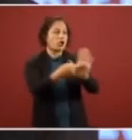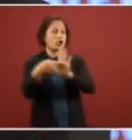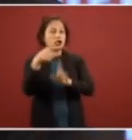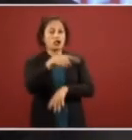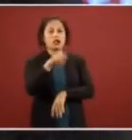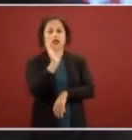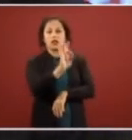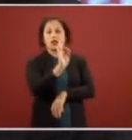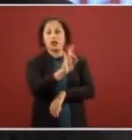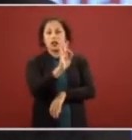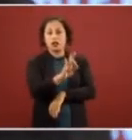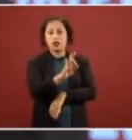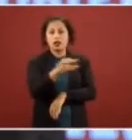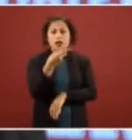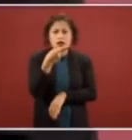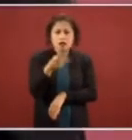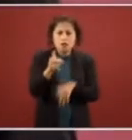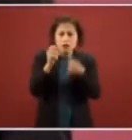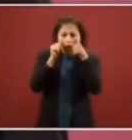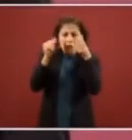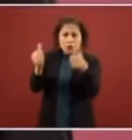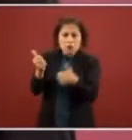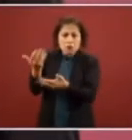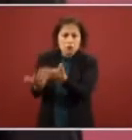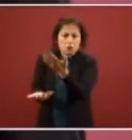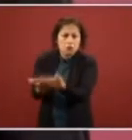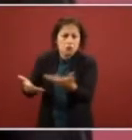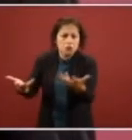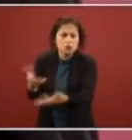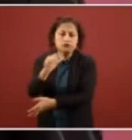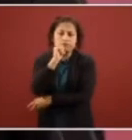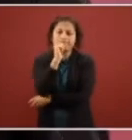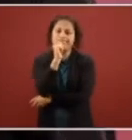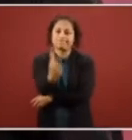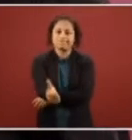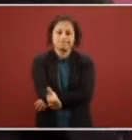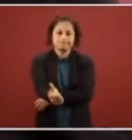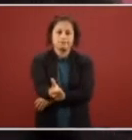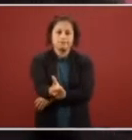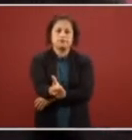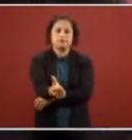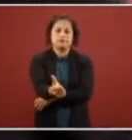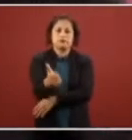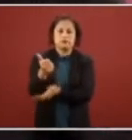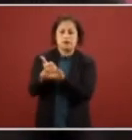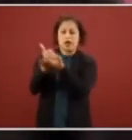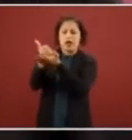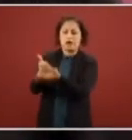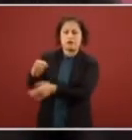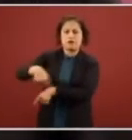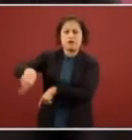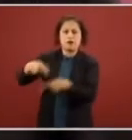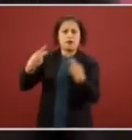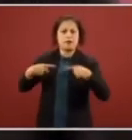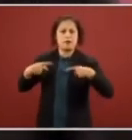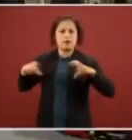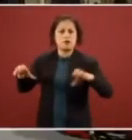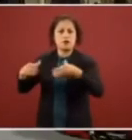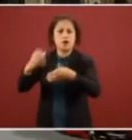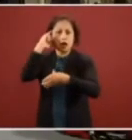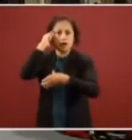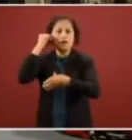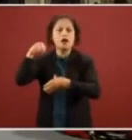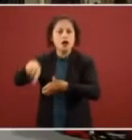Y no se hacía nada. But they did nothing. Por el indígena vivo. For the live